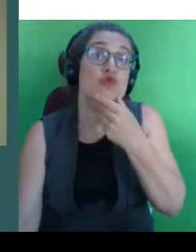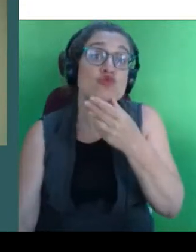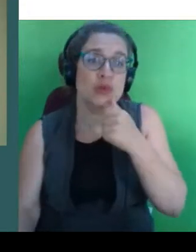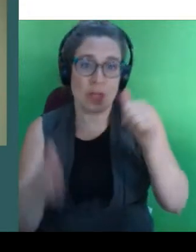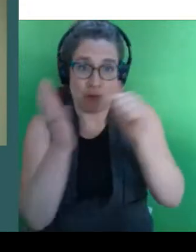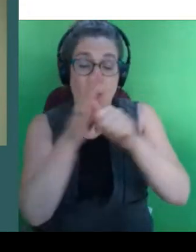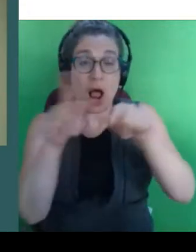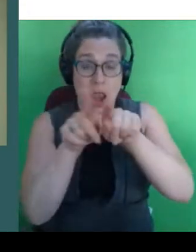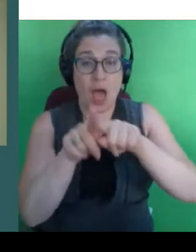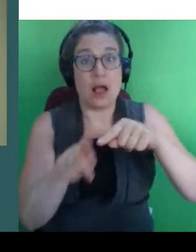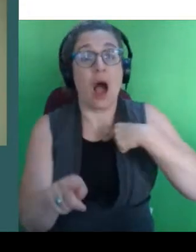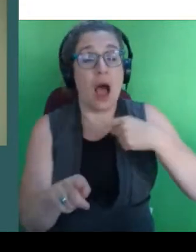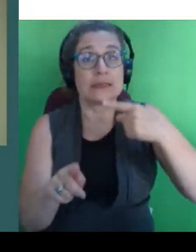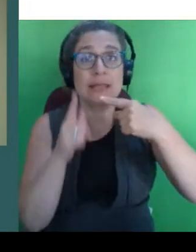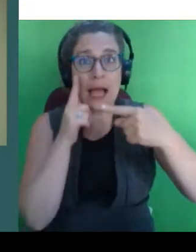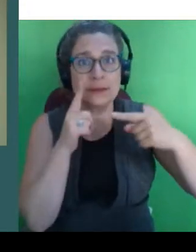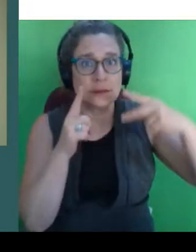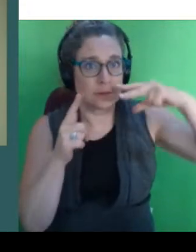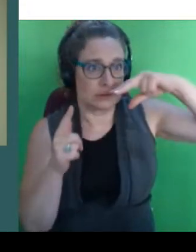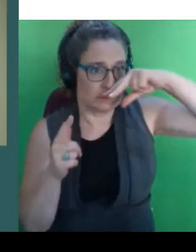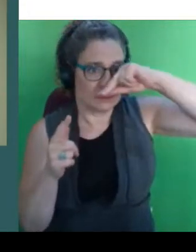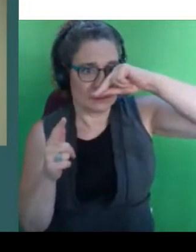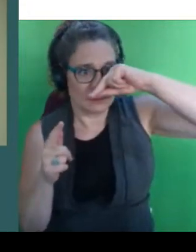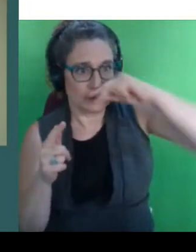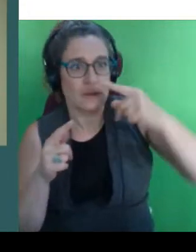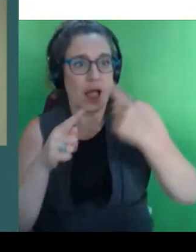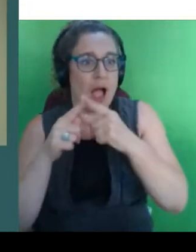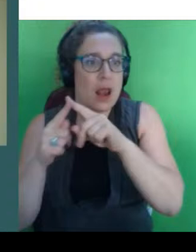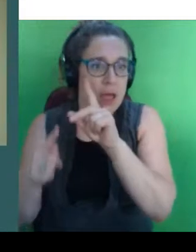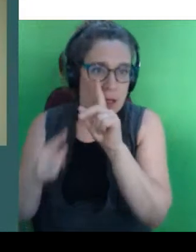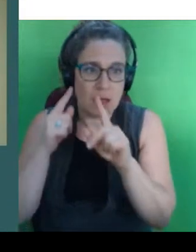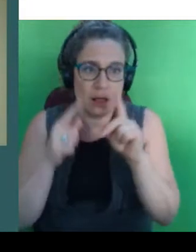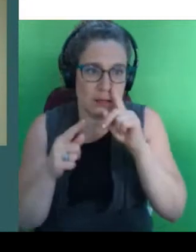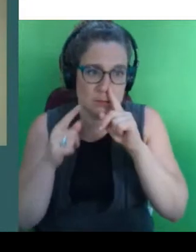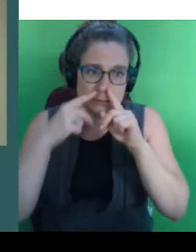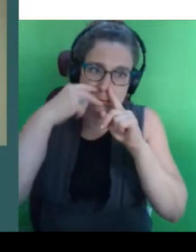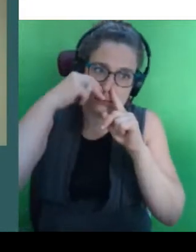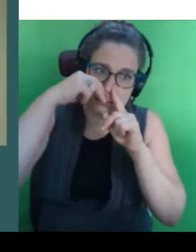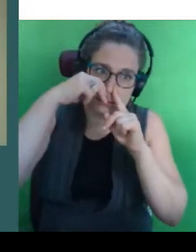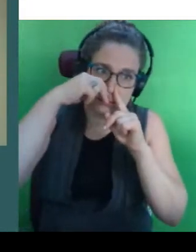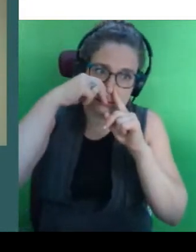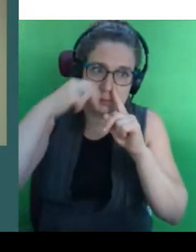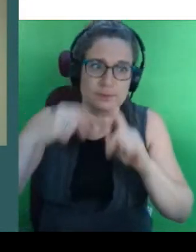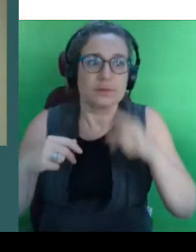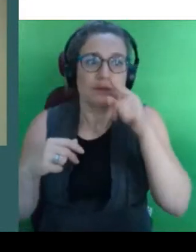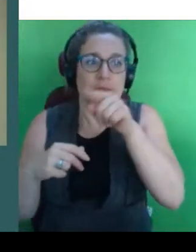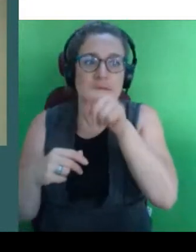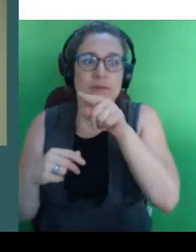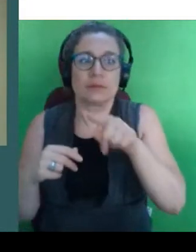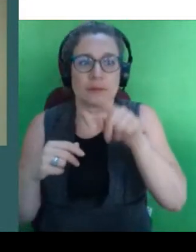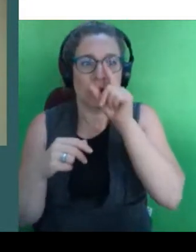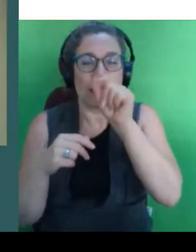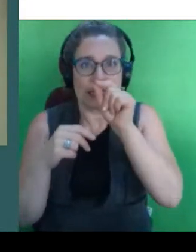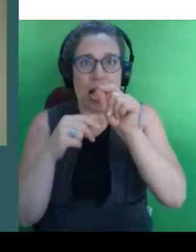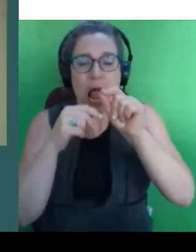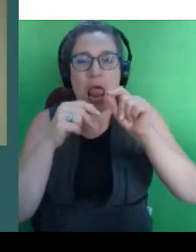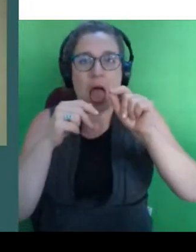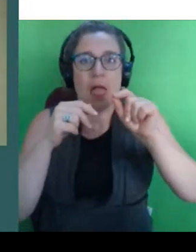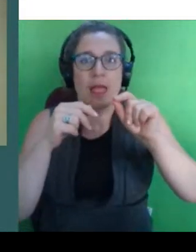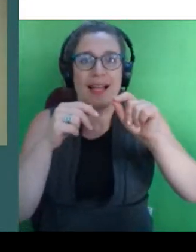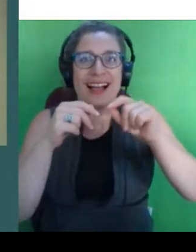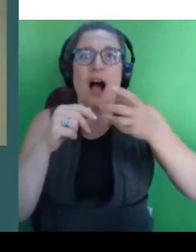wall of the nose will delay that happening, will allow it to work, and then you can wash it down with a drink of orange juice